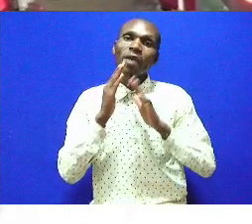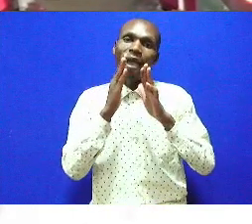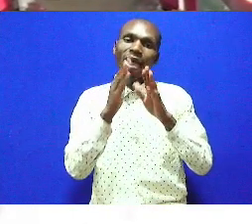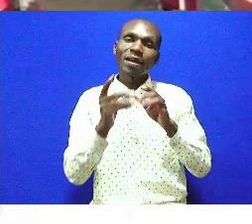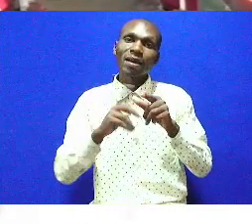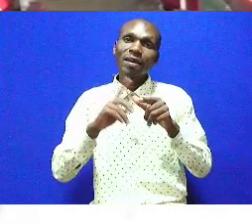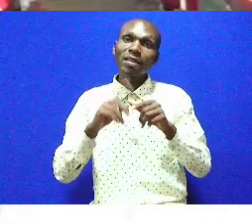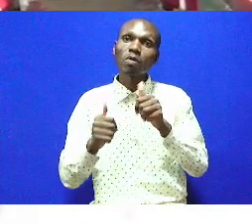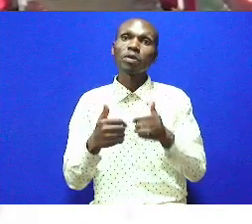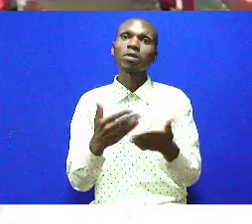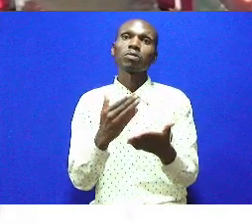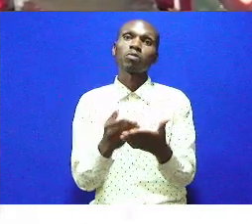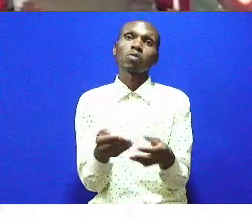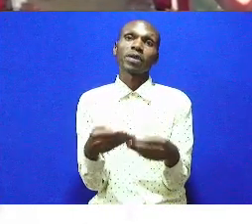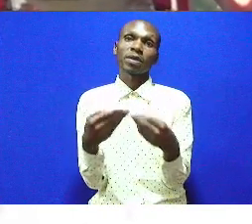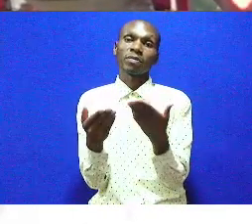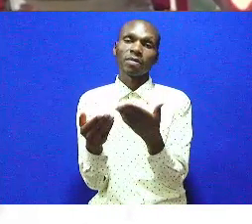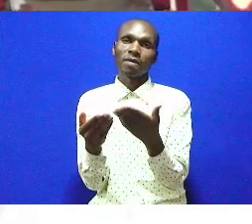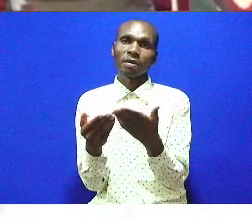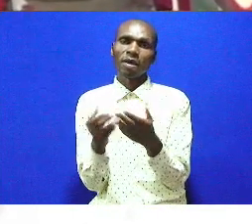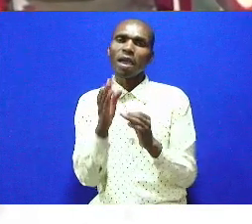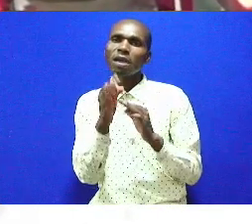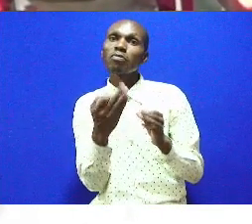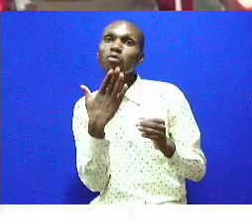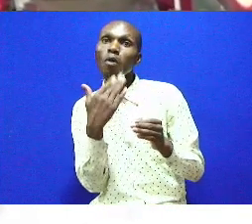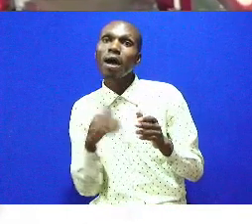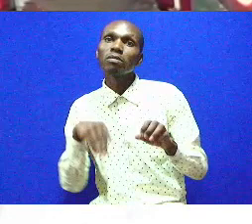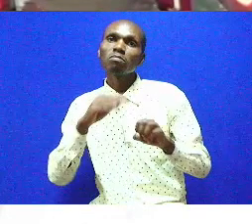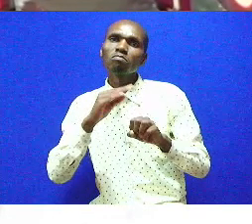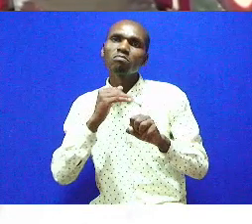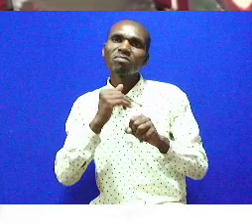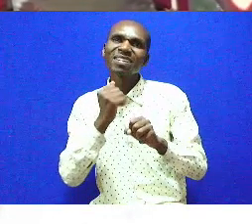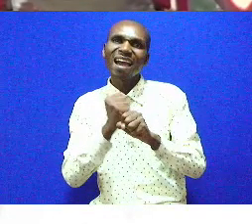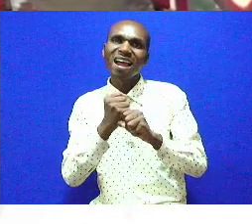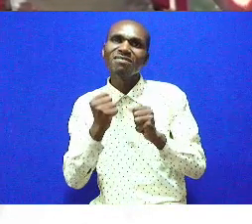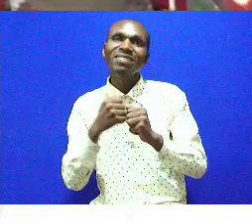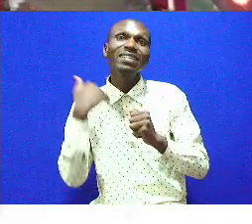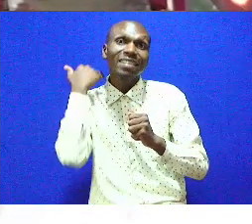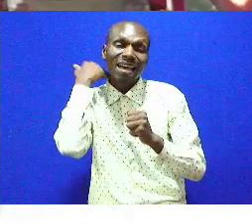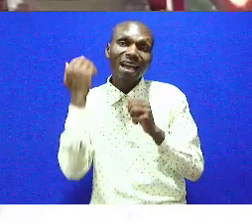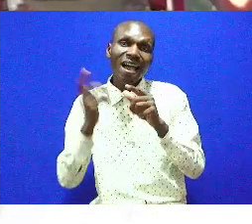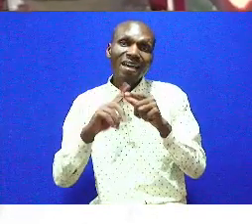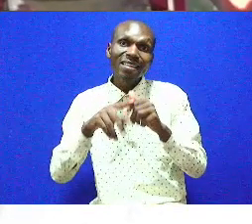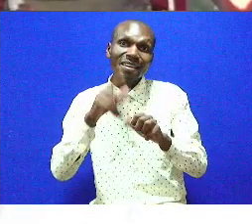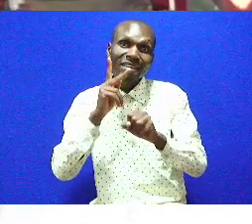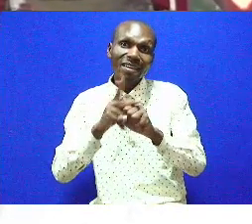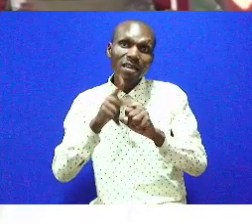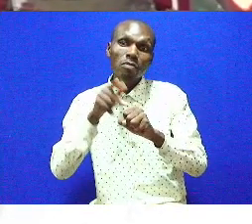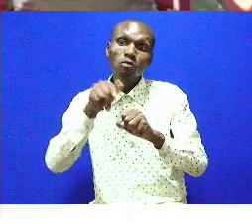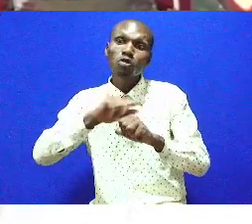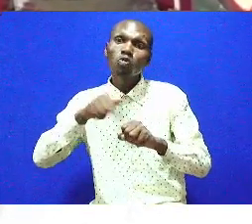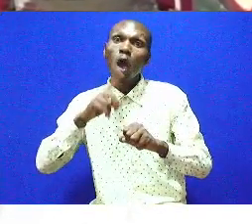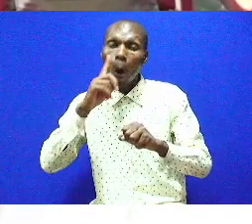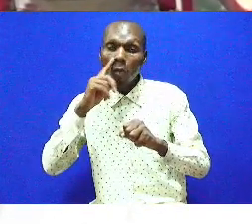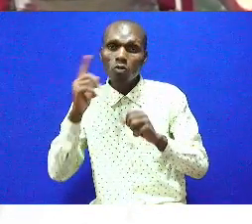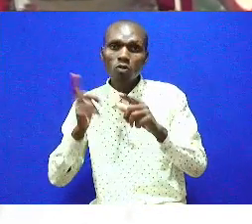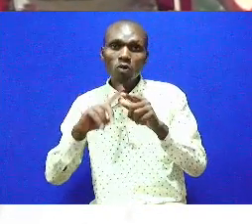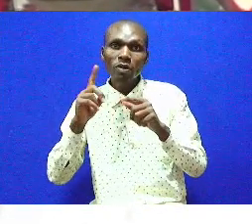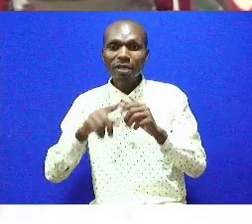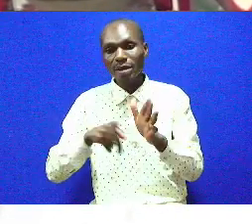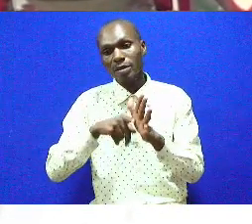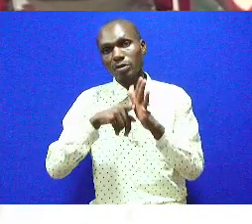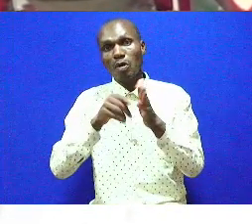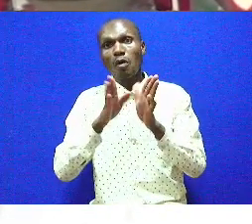able to provide. So if you want to maintain goons, what we are saying is keep those goons in your compound. Don't bring them in